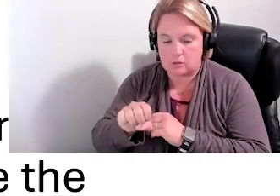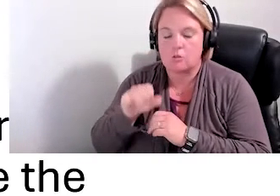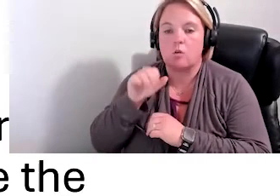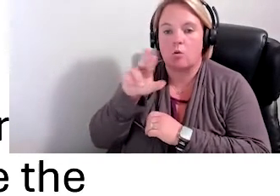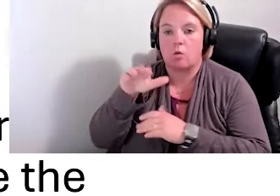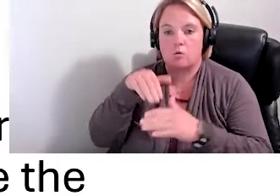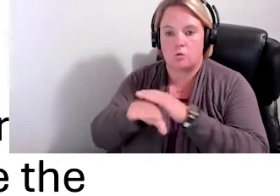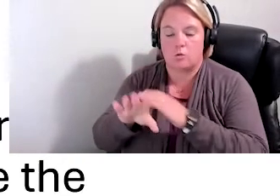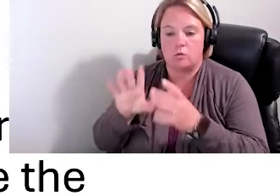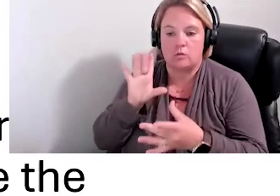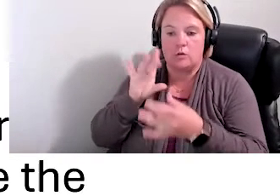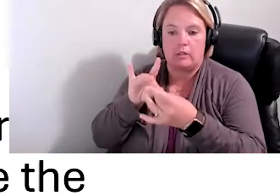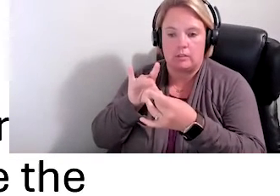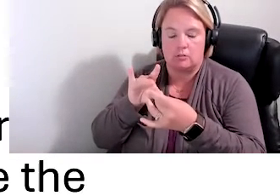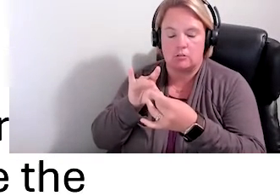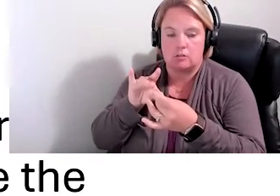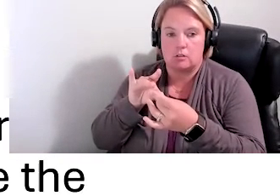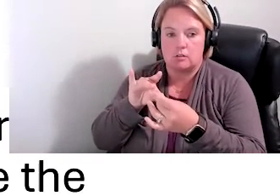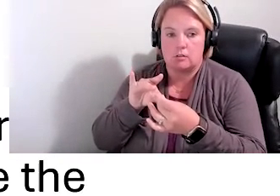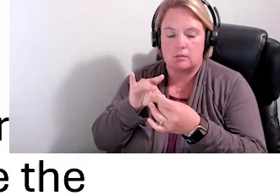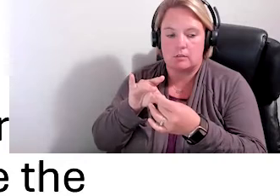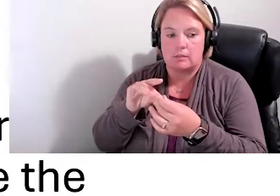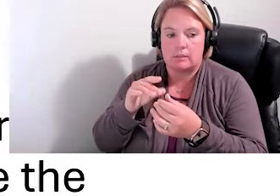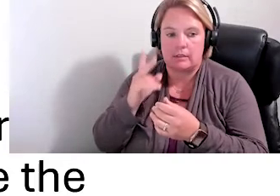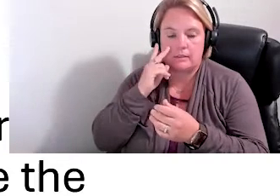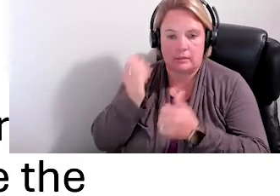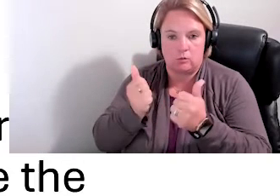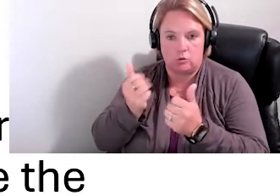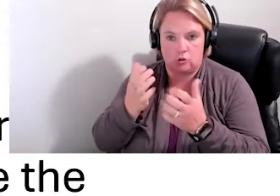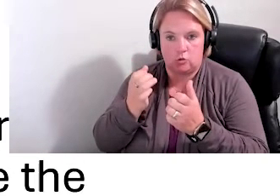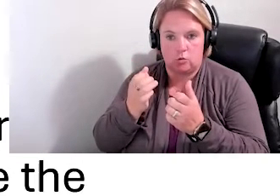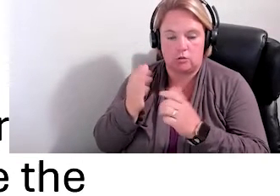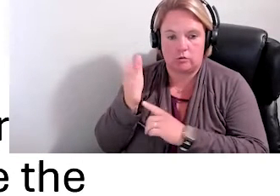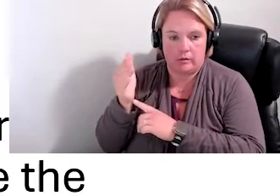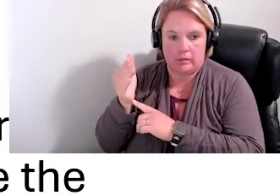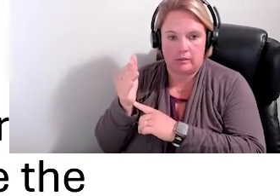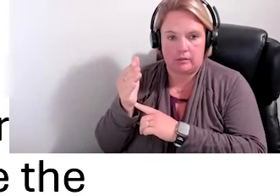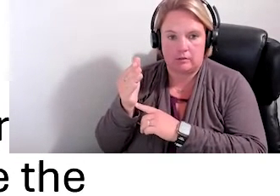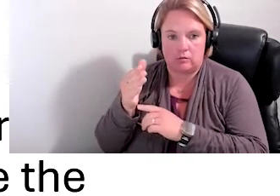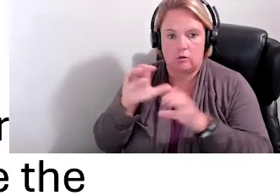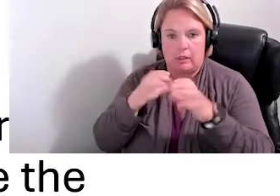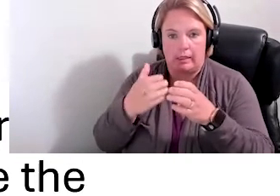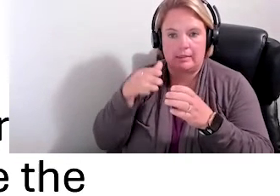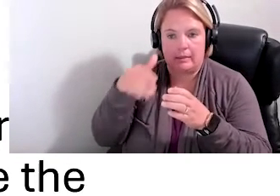connection and select the class that you want to raise the flag for the student that in the class that the student is enrolled in.